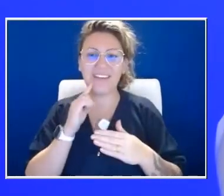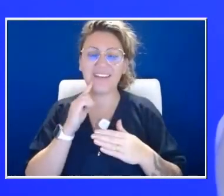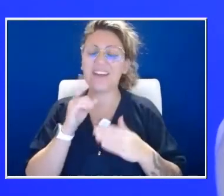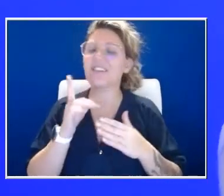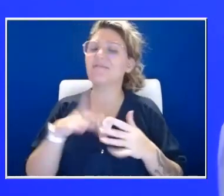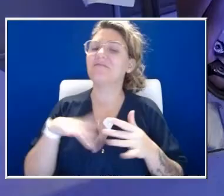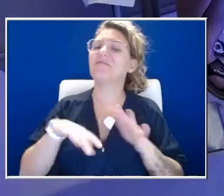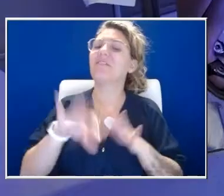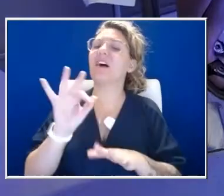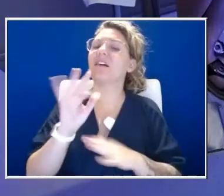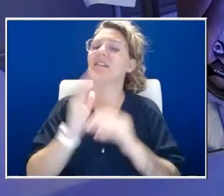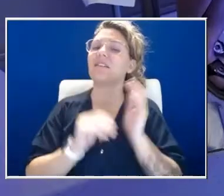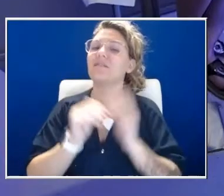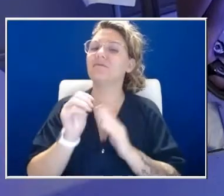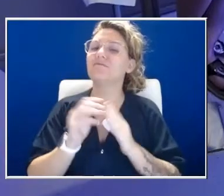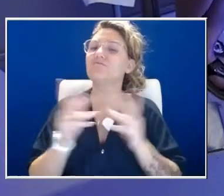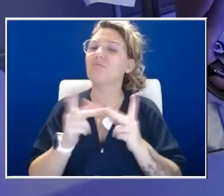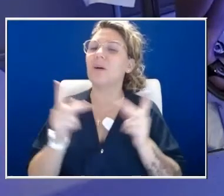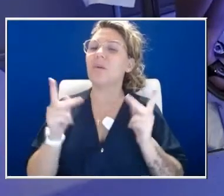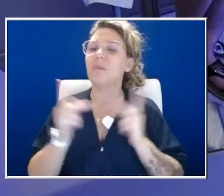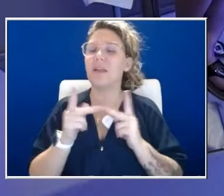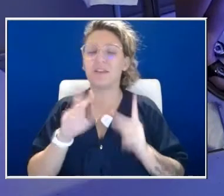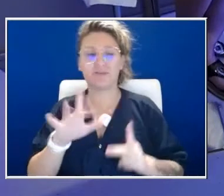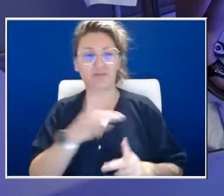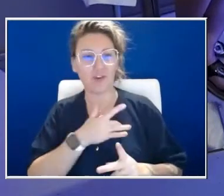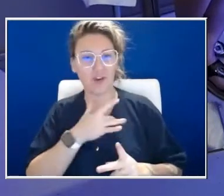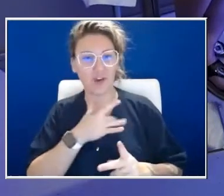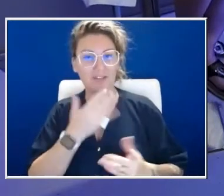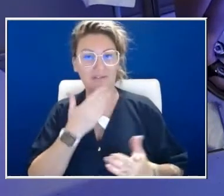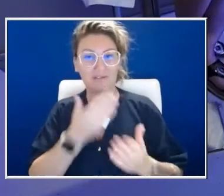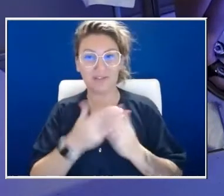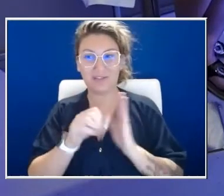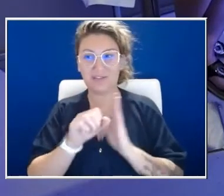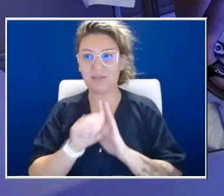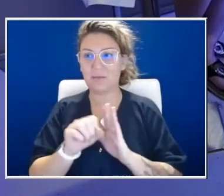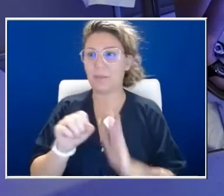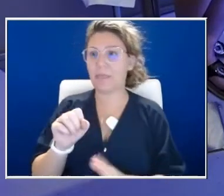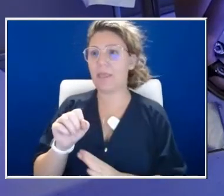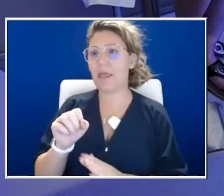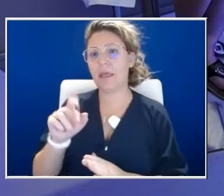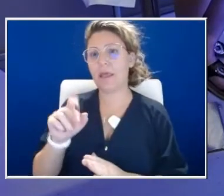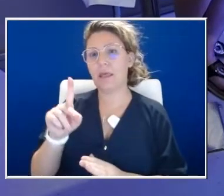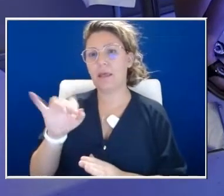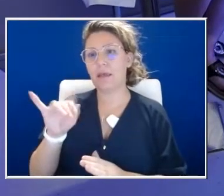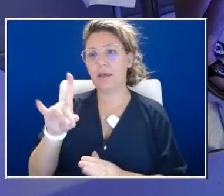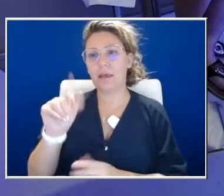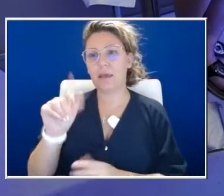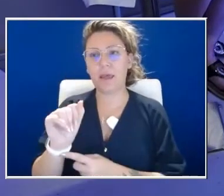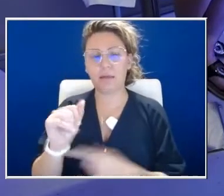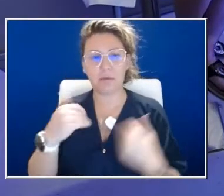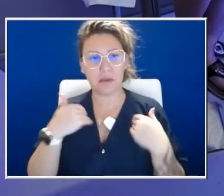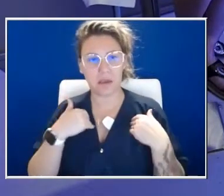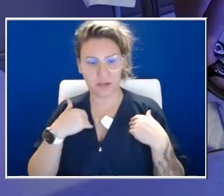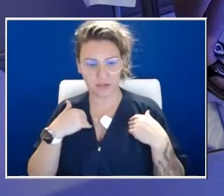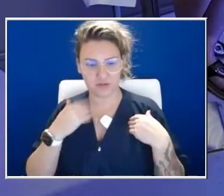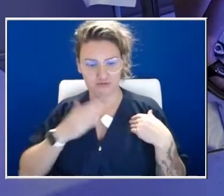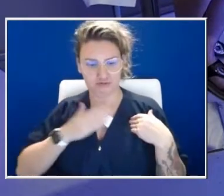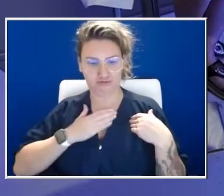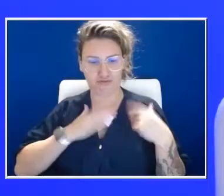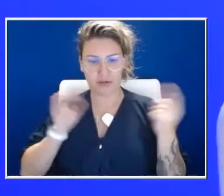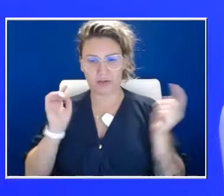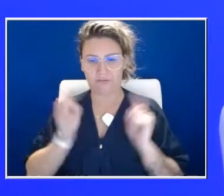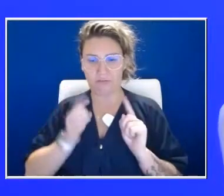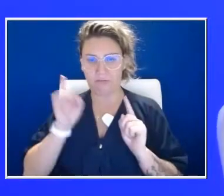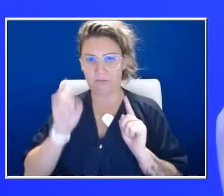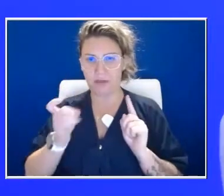continue to relax. Hey, your heart's beating. That's a good sign. Yeah. Michaela wants to know, I have chest pain. It must be my heart? True or not true? The chest is